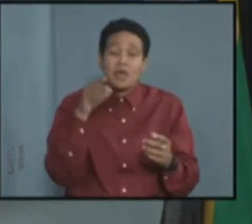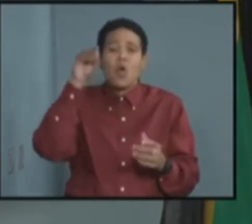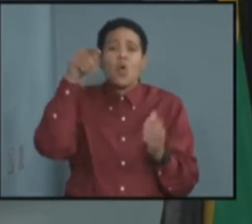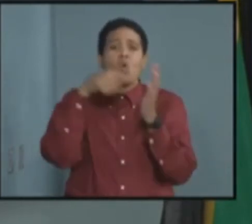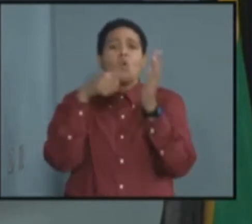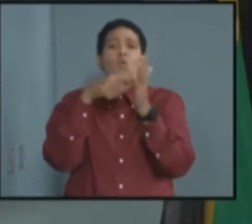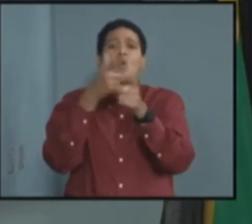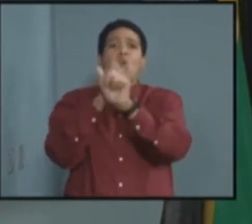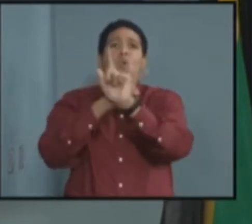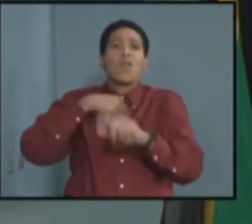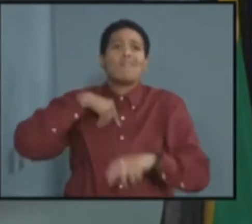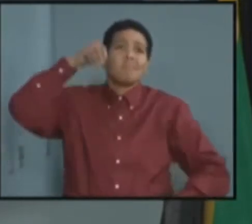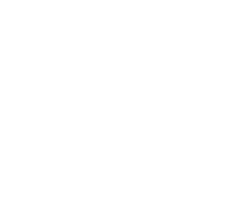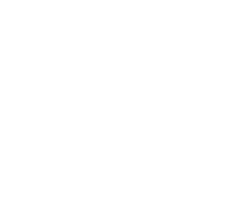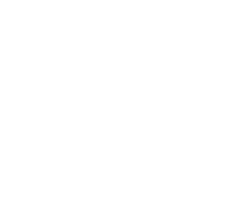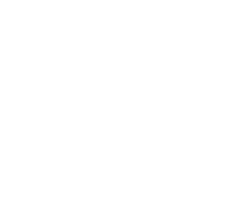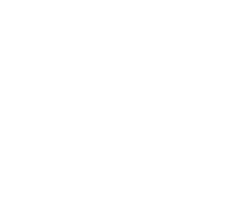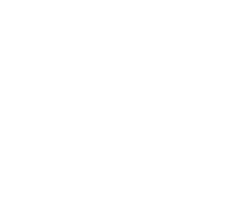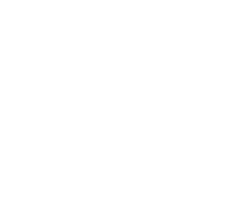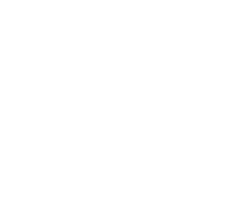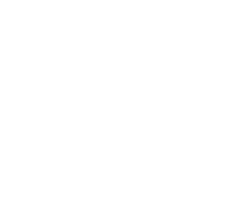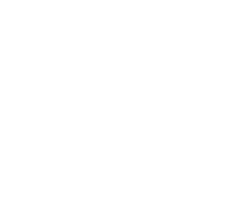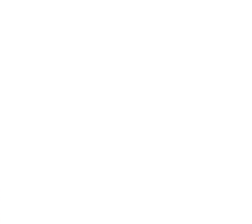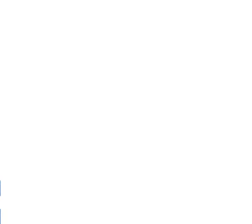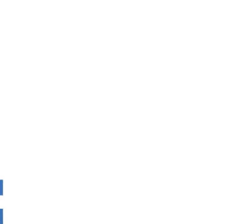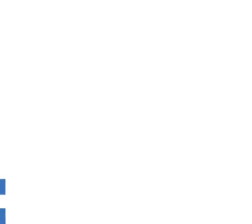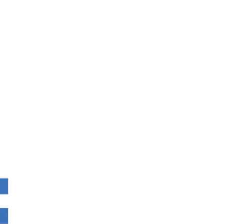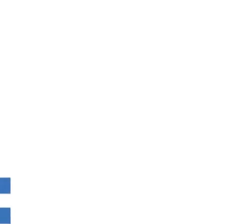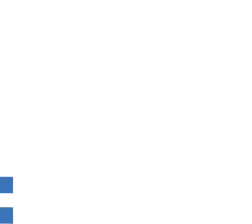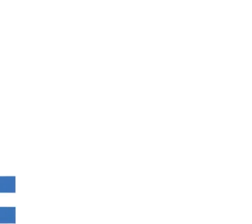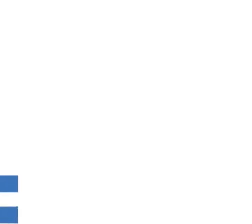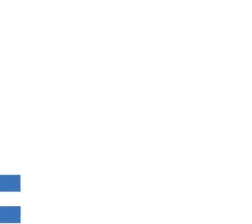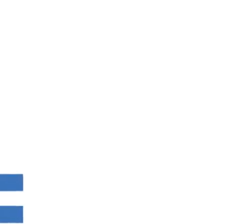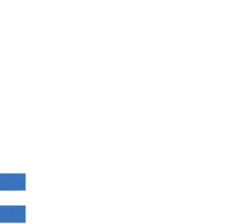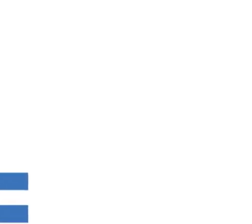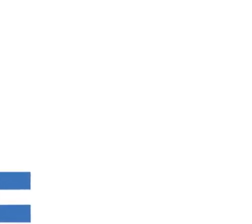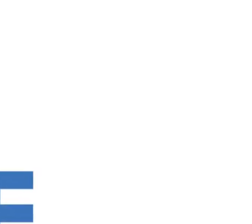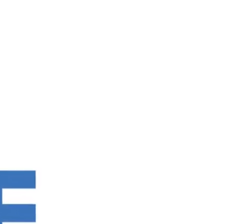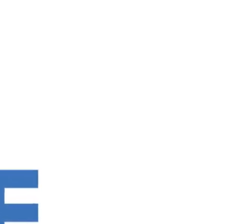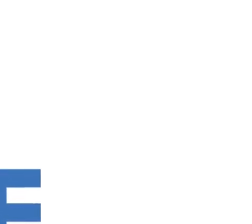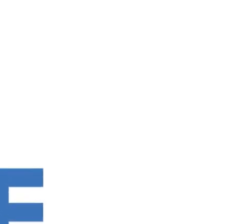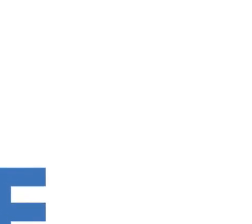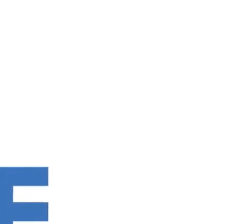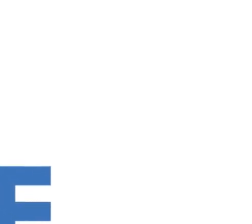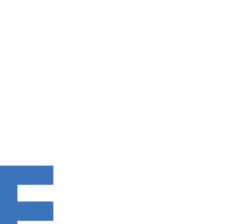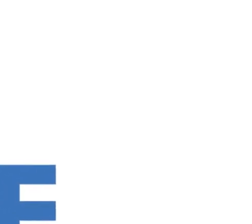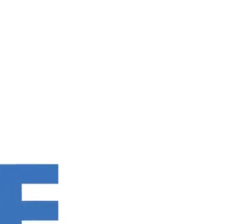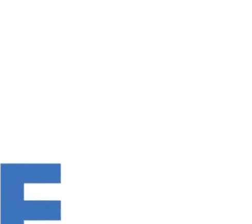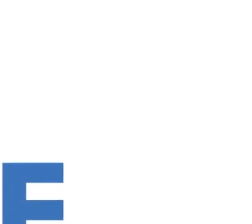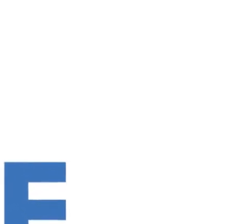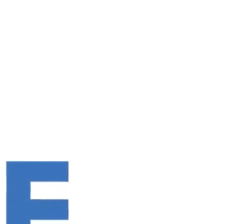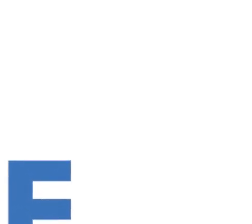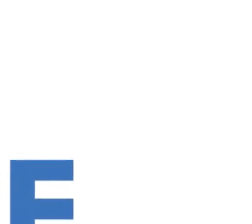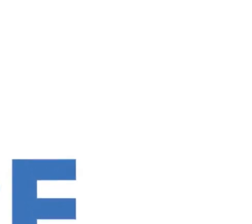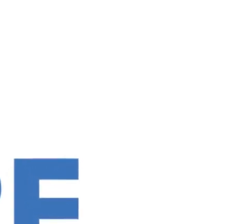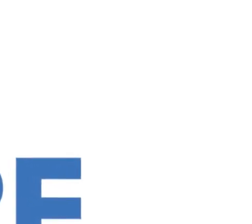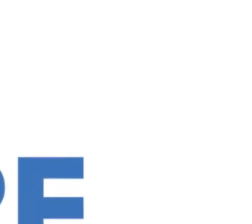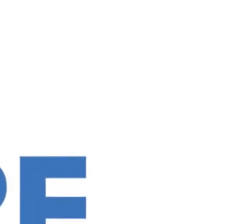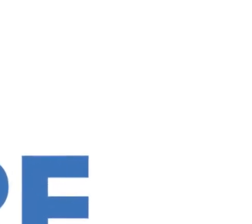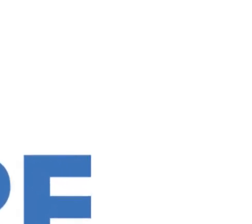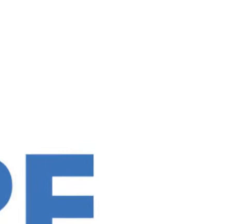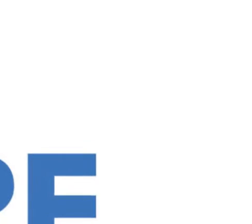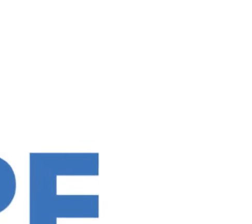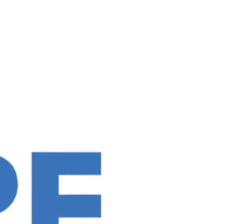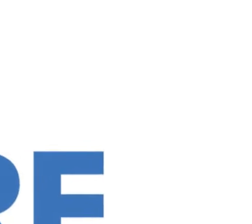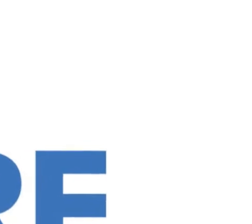or even financial institutions. And Dr. Clark also gave an update on the applications made under the COVID-19 allocation